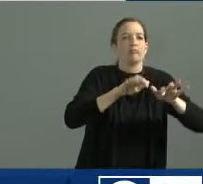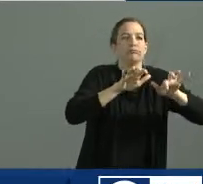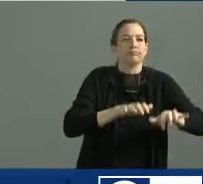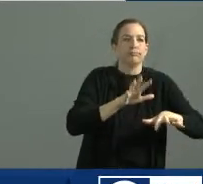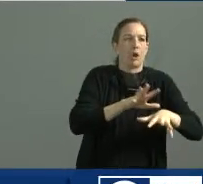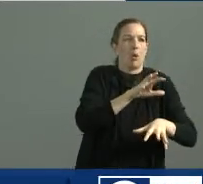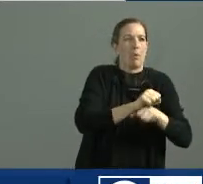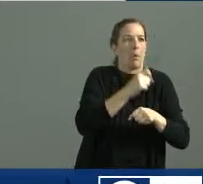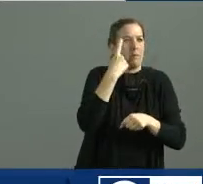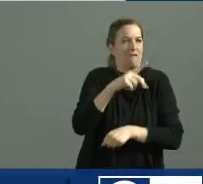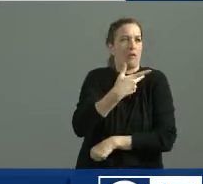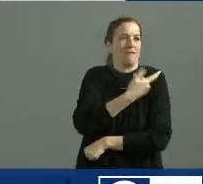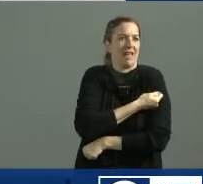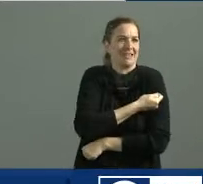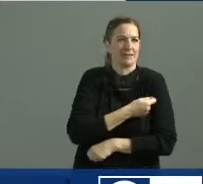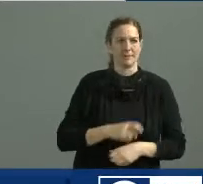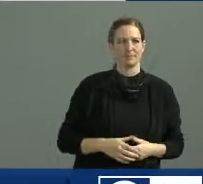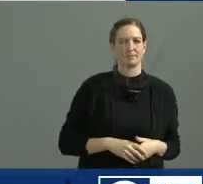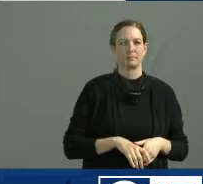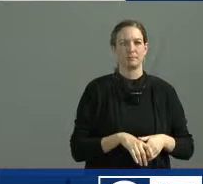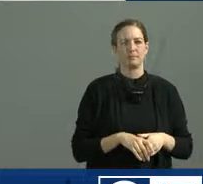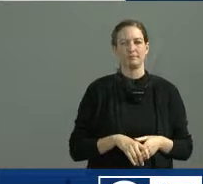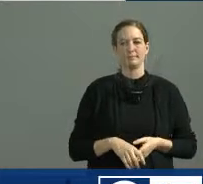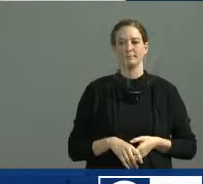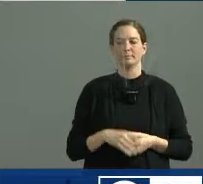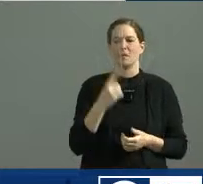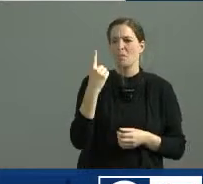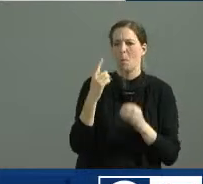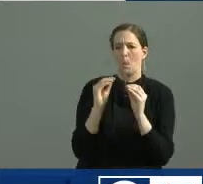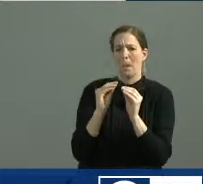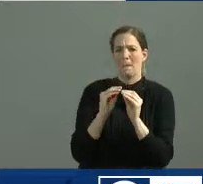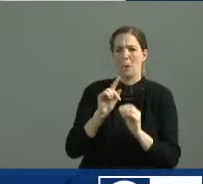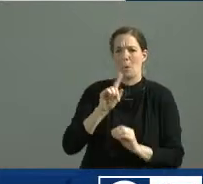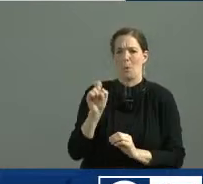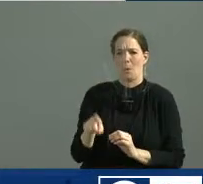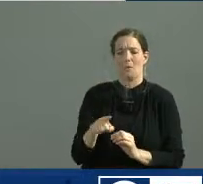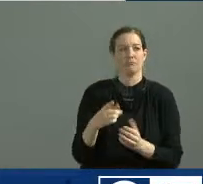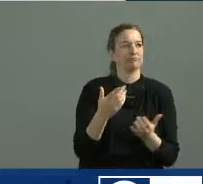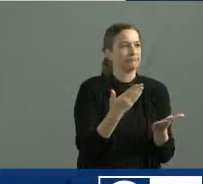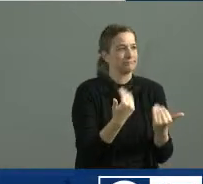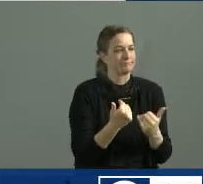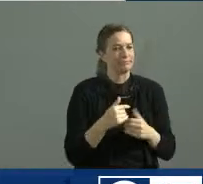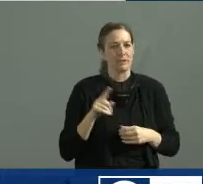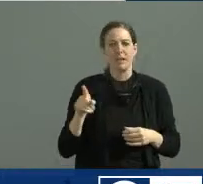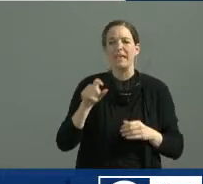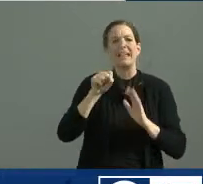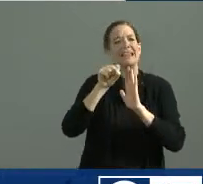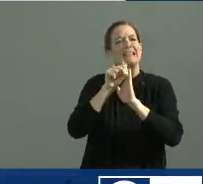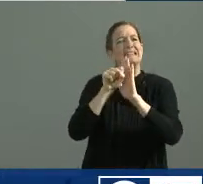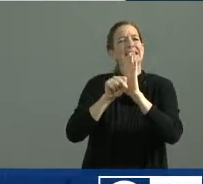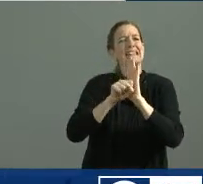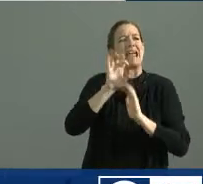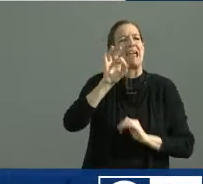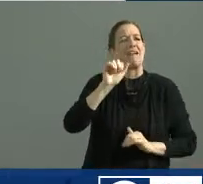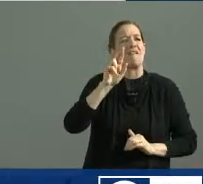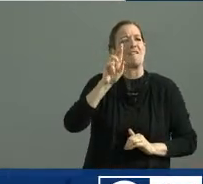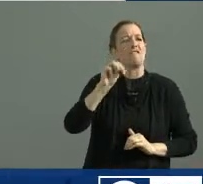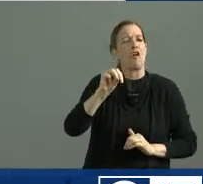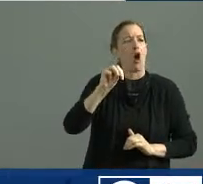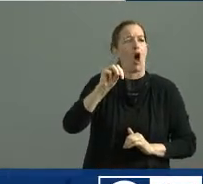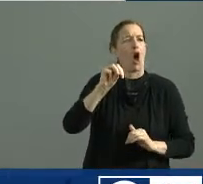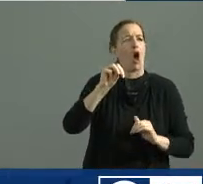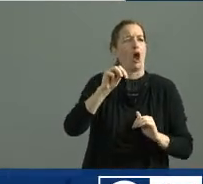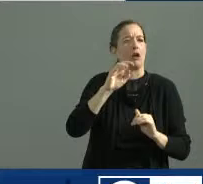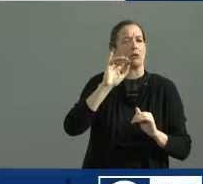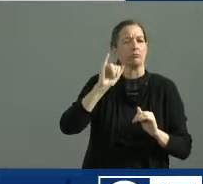Can I ask one more question? Sure. When it comes to the State Farm Stadium site, it looked like the opening